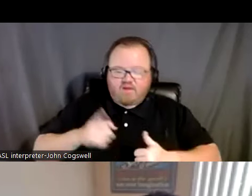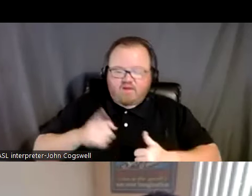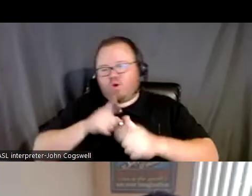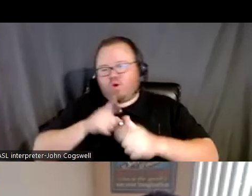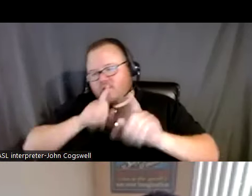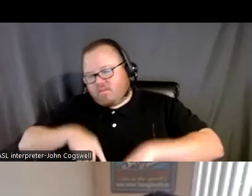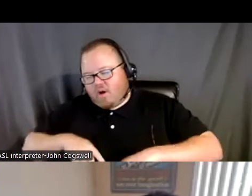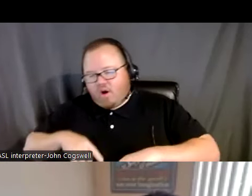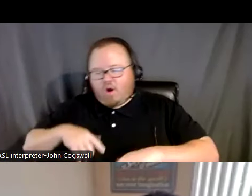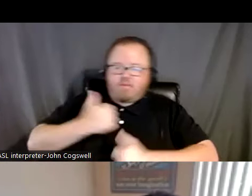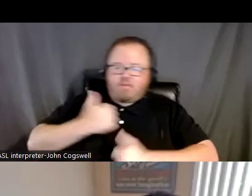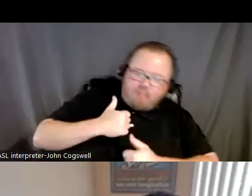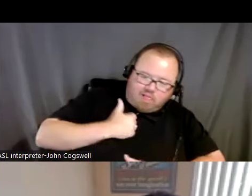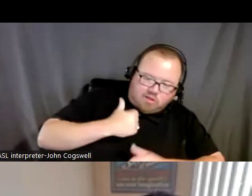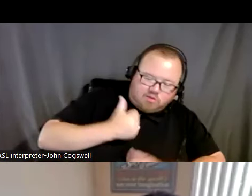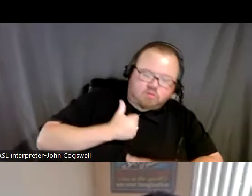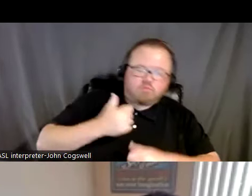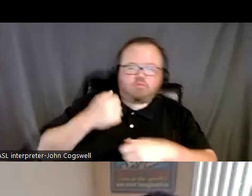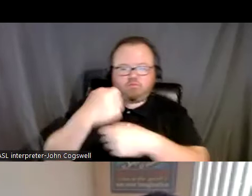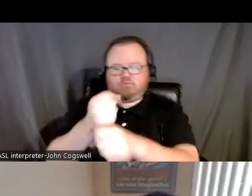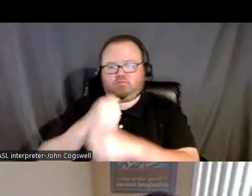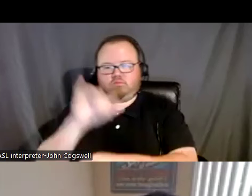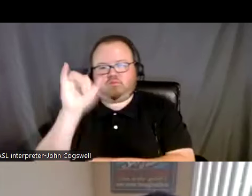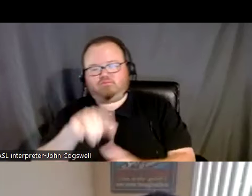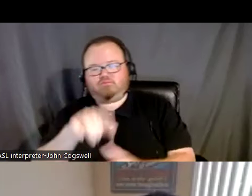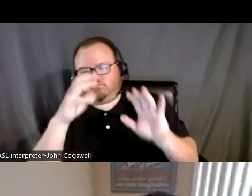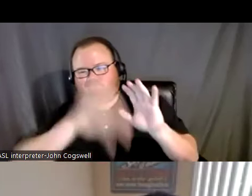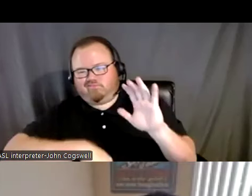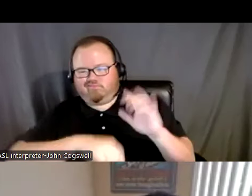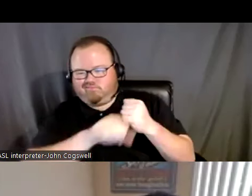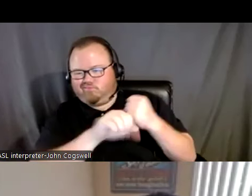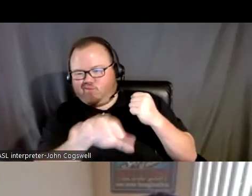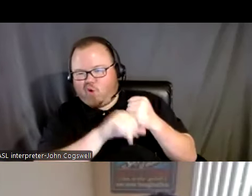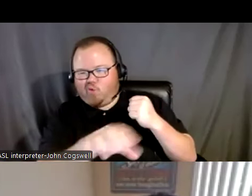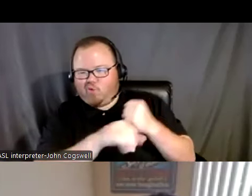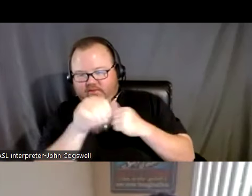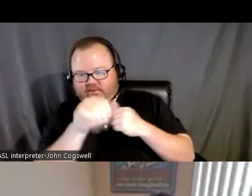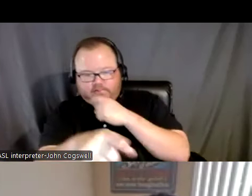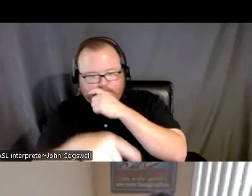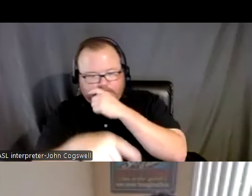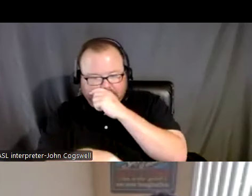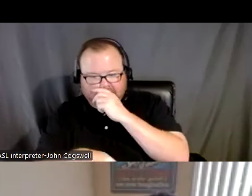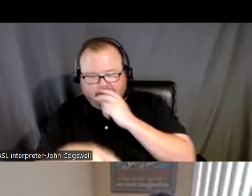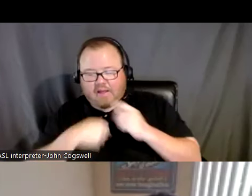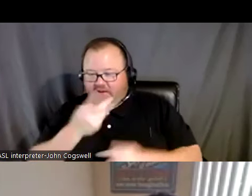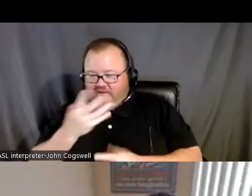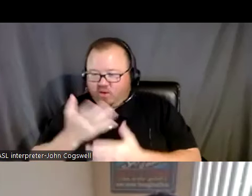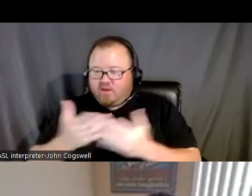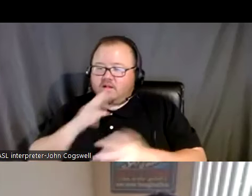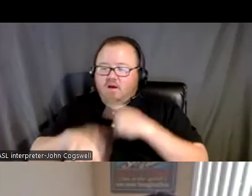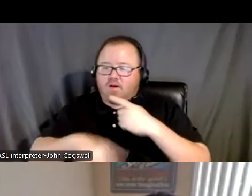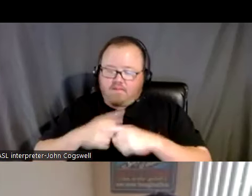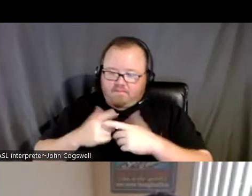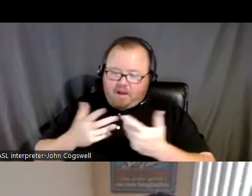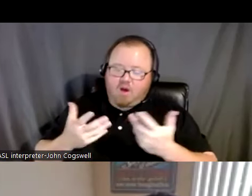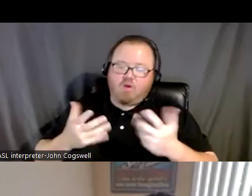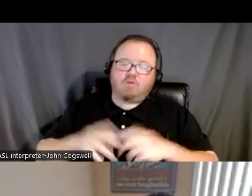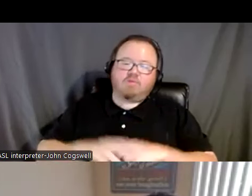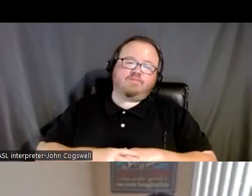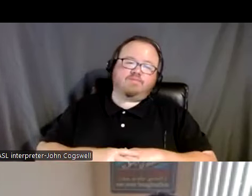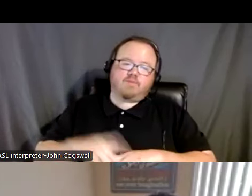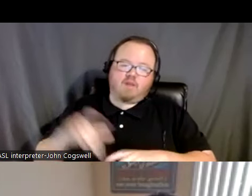military personnel to create these materials. So there's a few things that we'll dive in specifically about. Obviously, they point